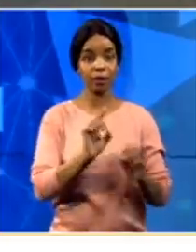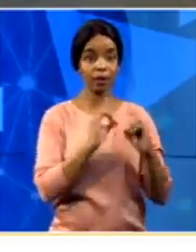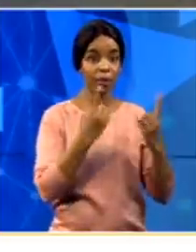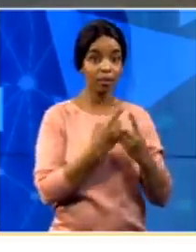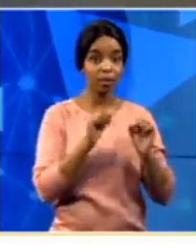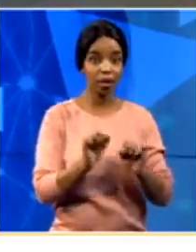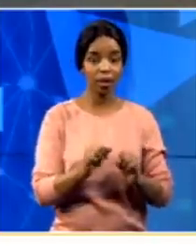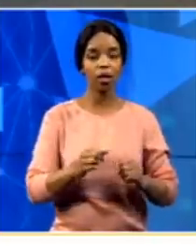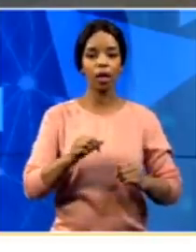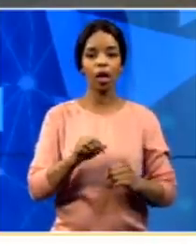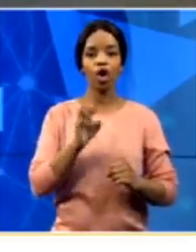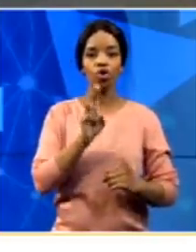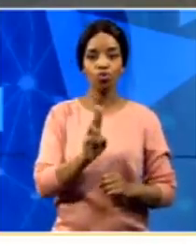on